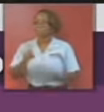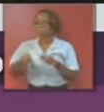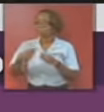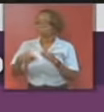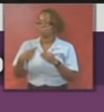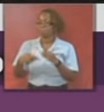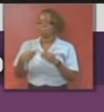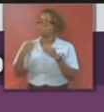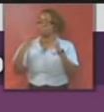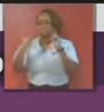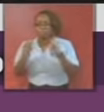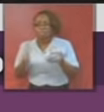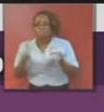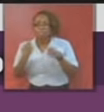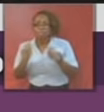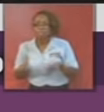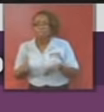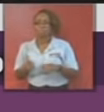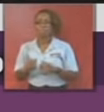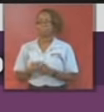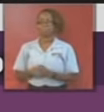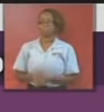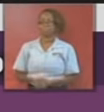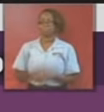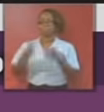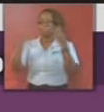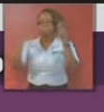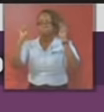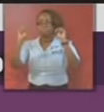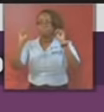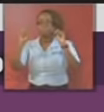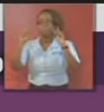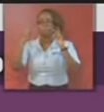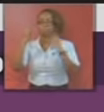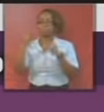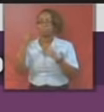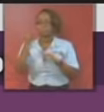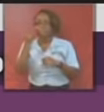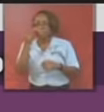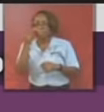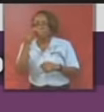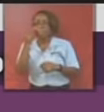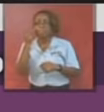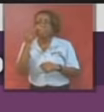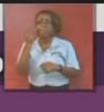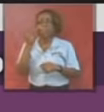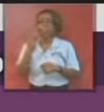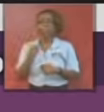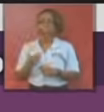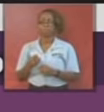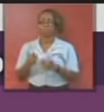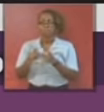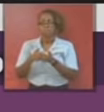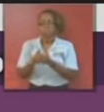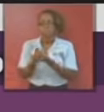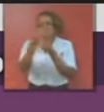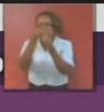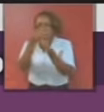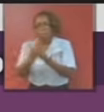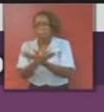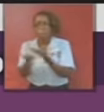that the ministry reported on during their updates. There was a jump of around 1,600